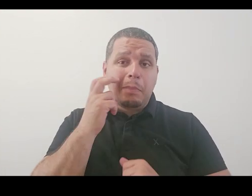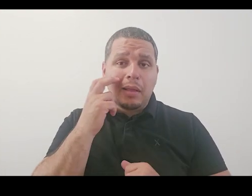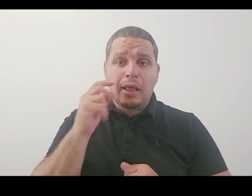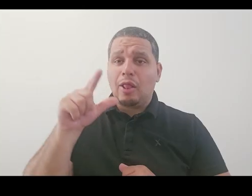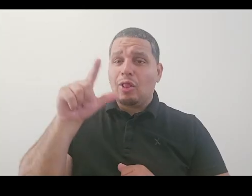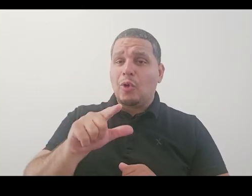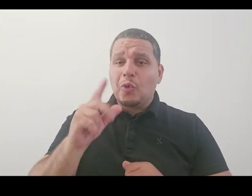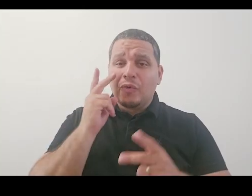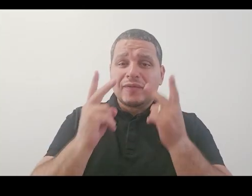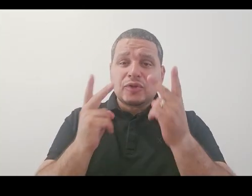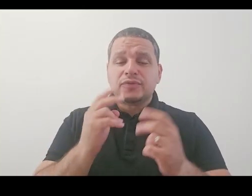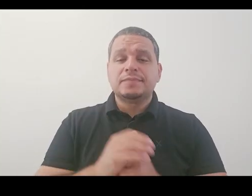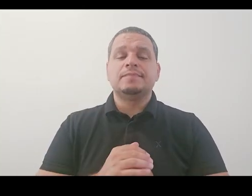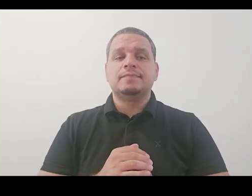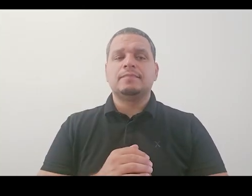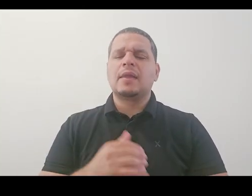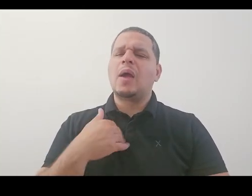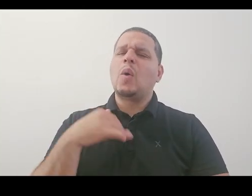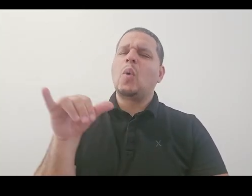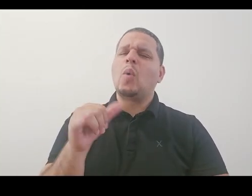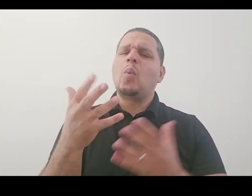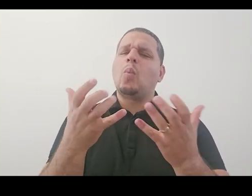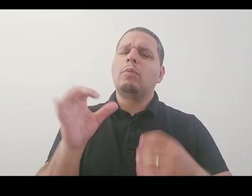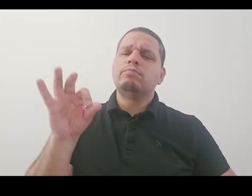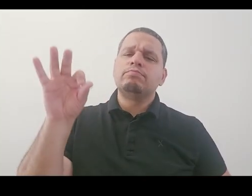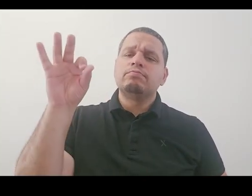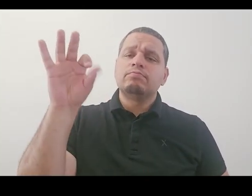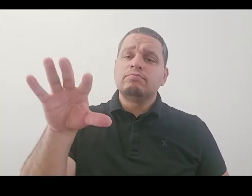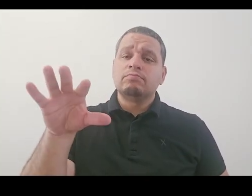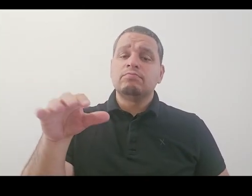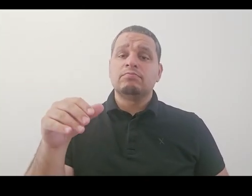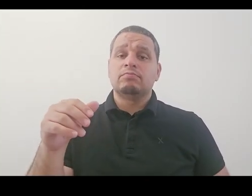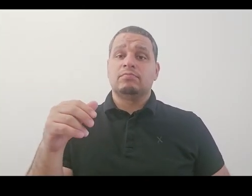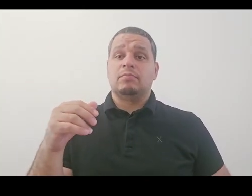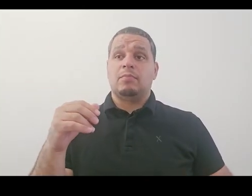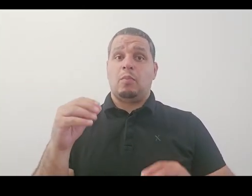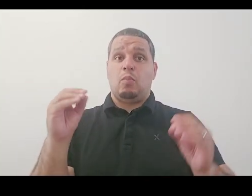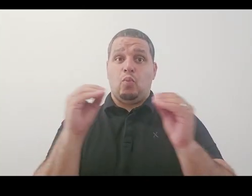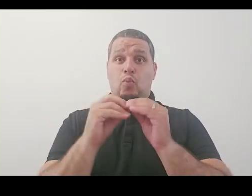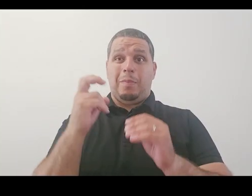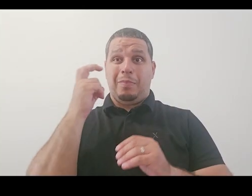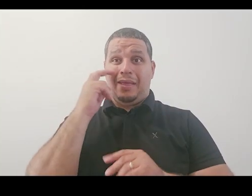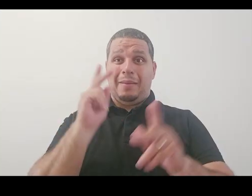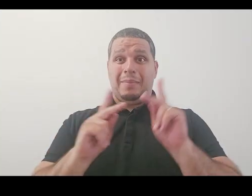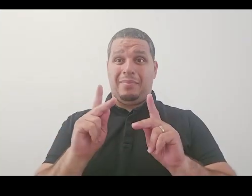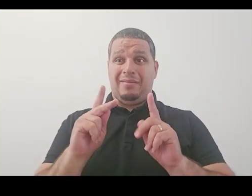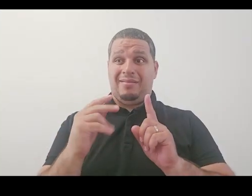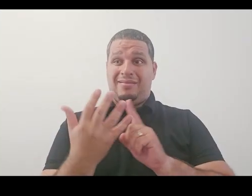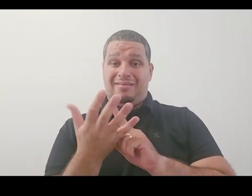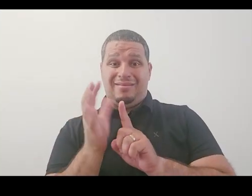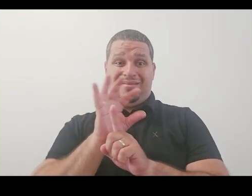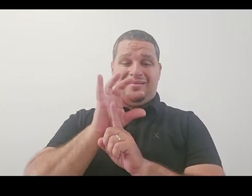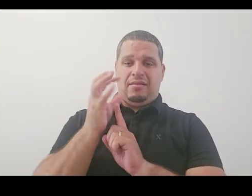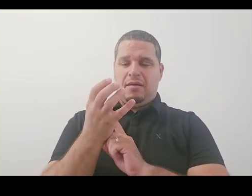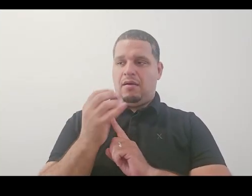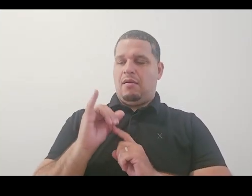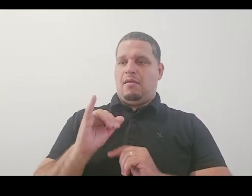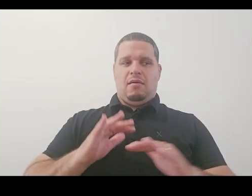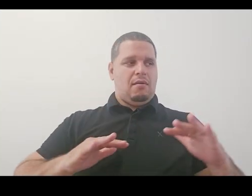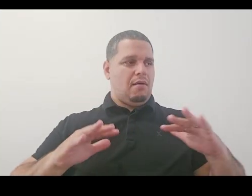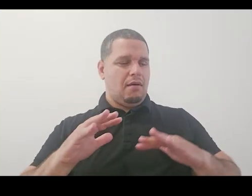vision. I also want to point out that being surrounded by more blind people of different types